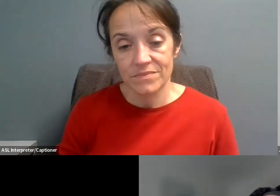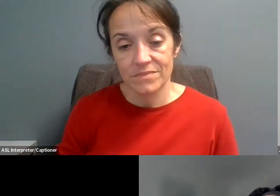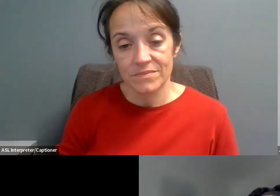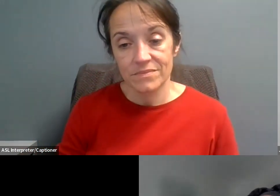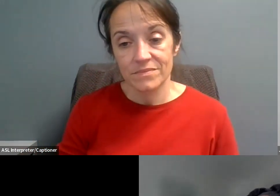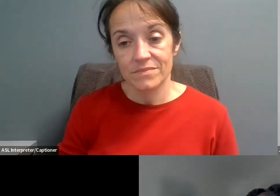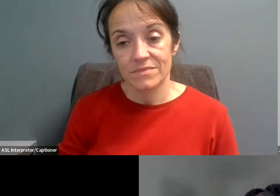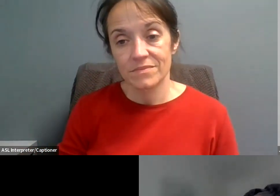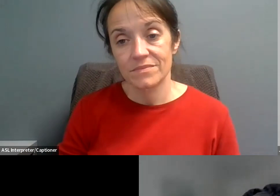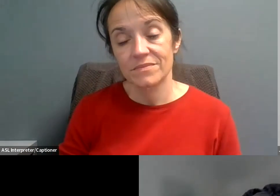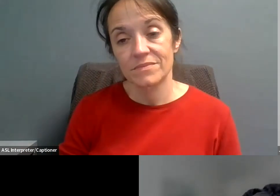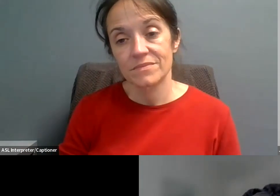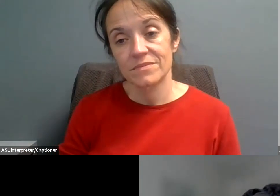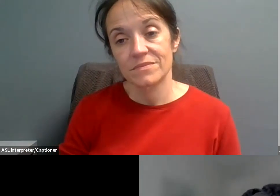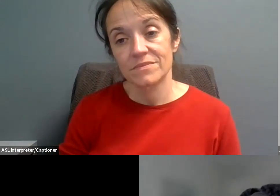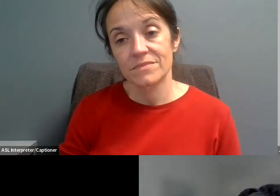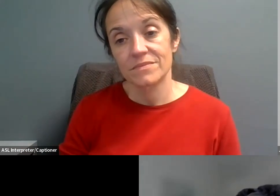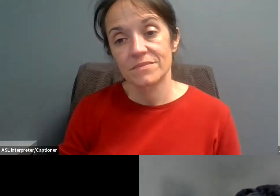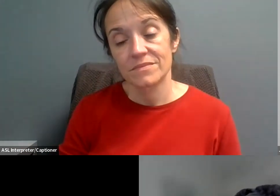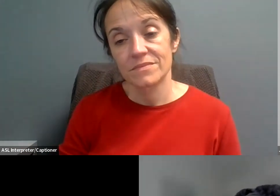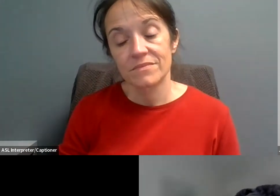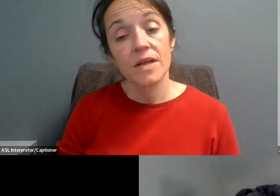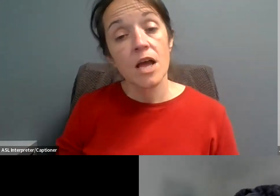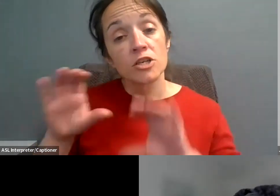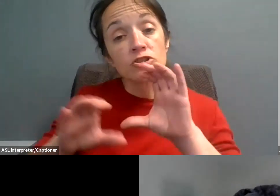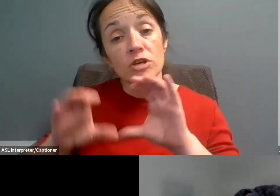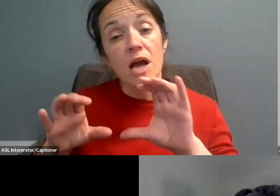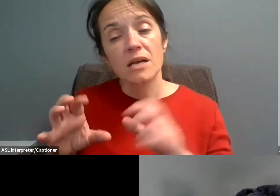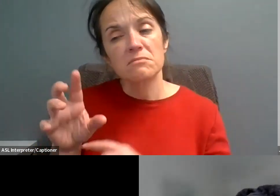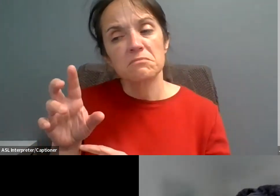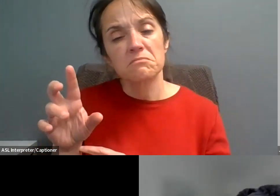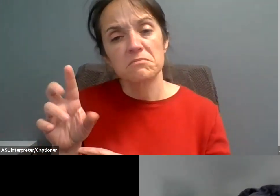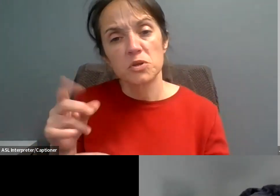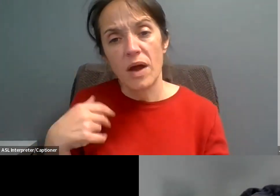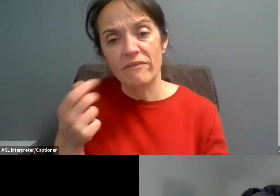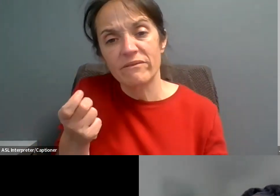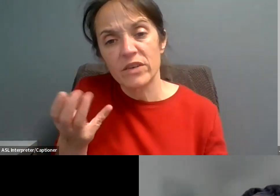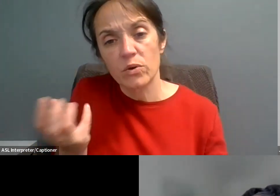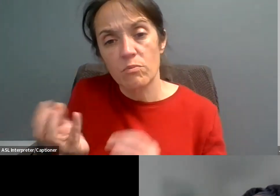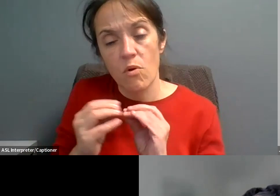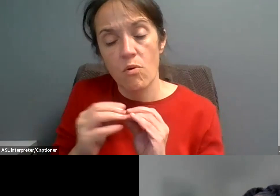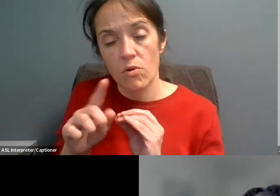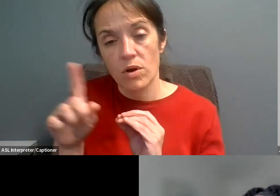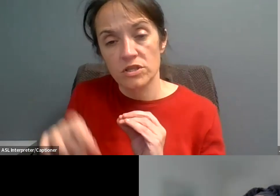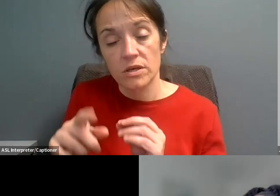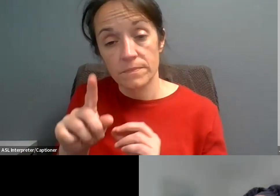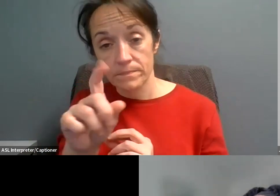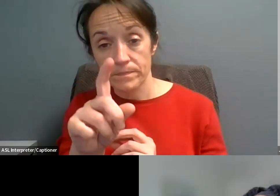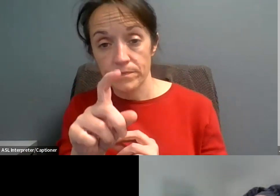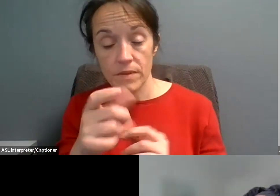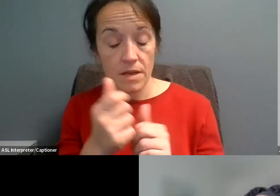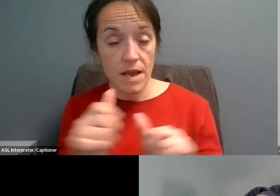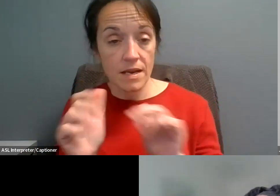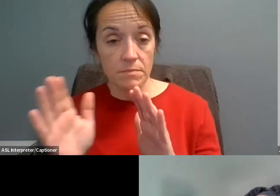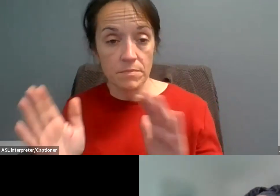So we did have a few more questions in the chat. Are there any plans in place to update the